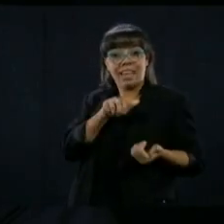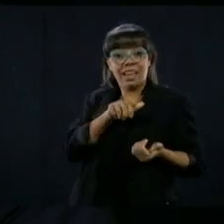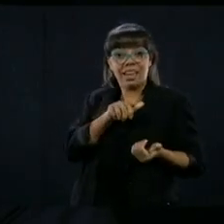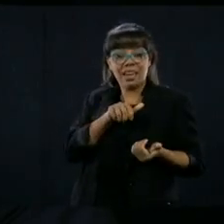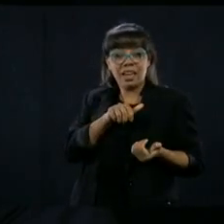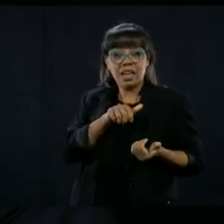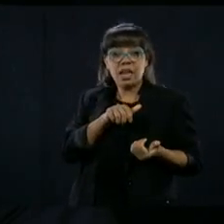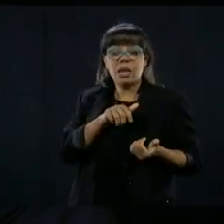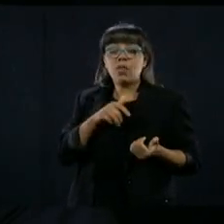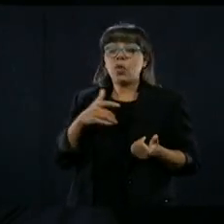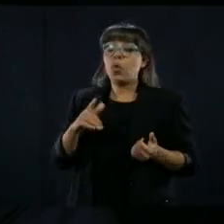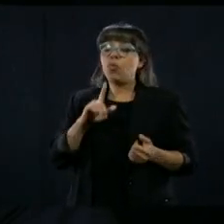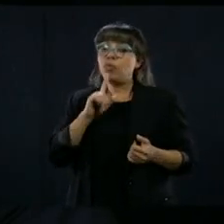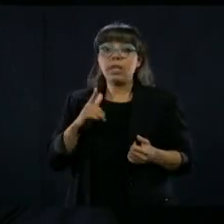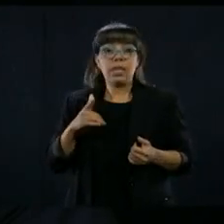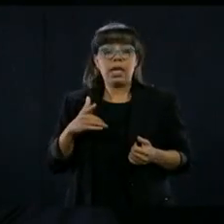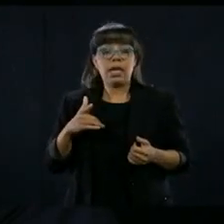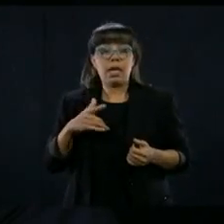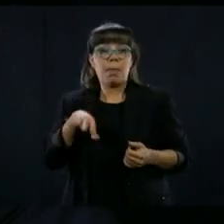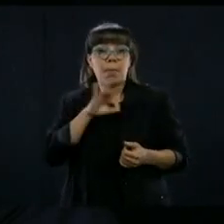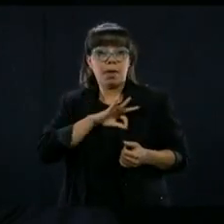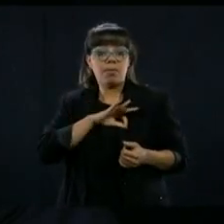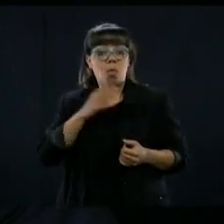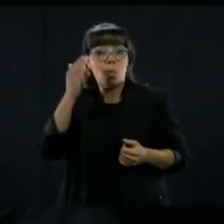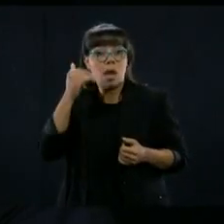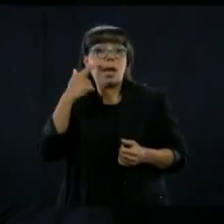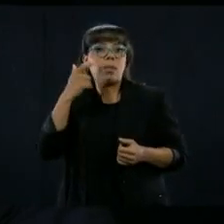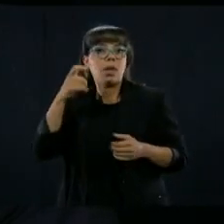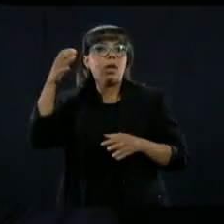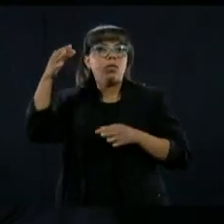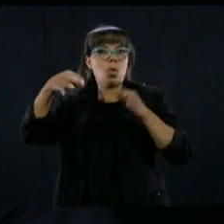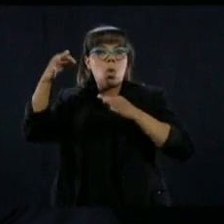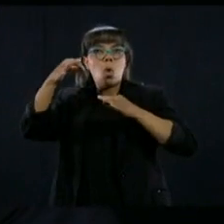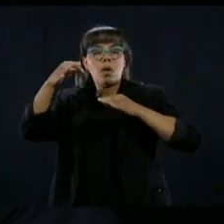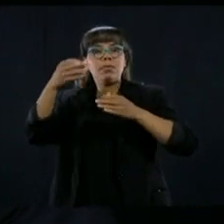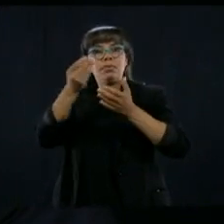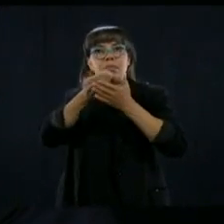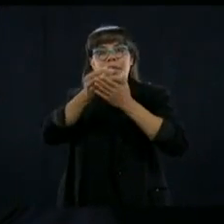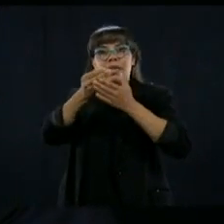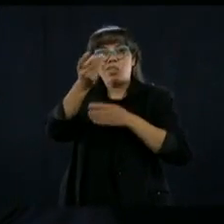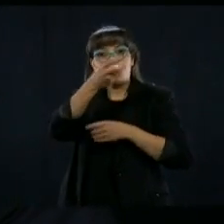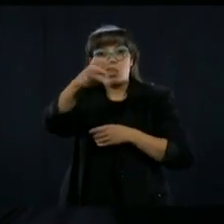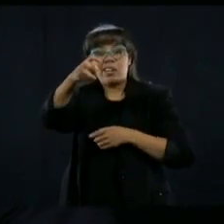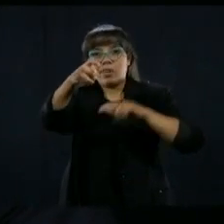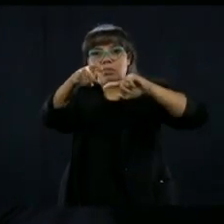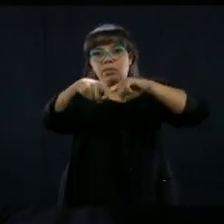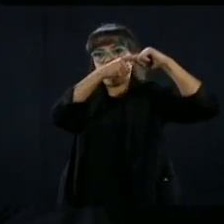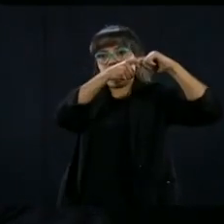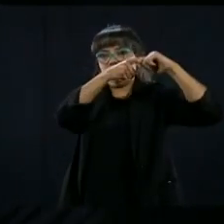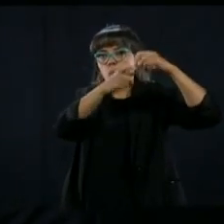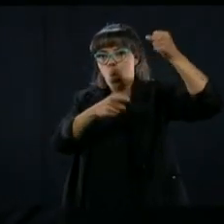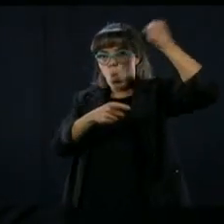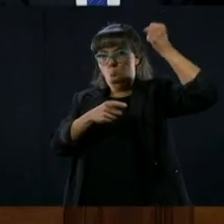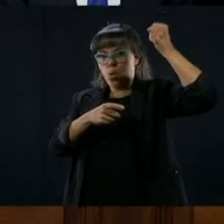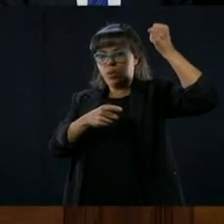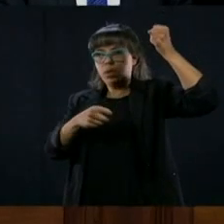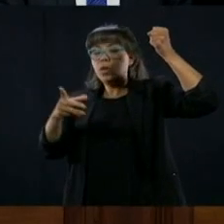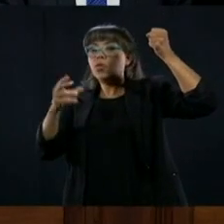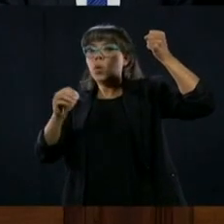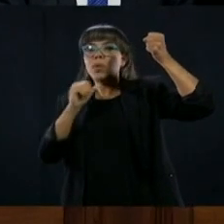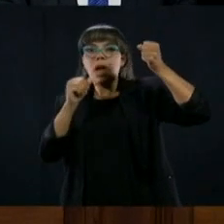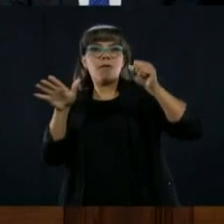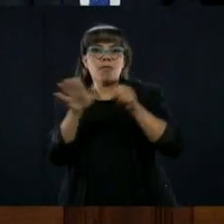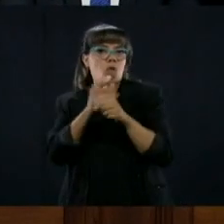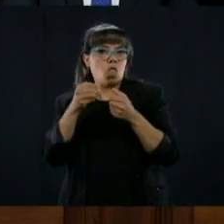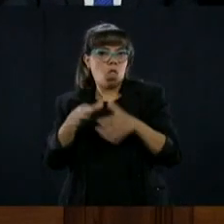money, so we're confident that we'll recuperate the $45 million. Thank you. The next question is from Raquel Fletcher, Global